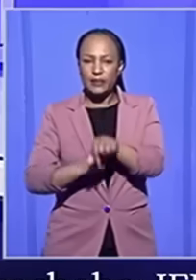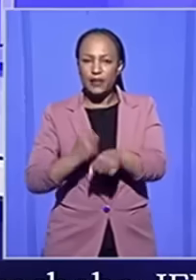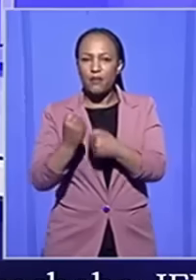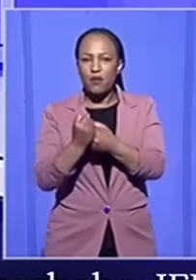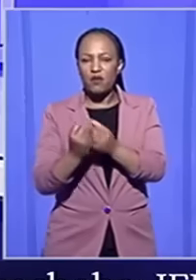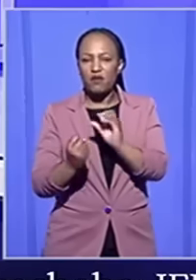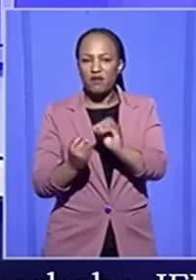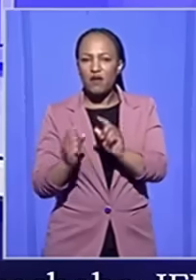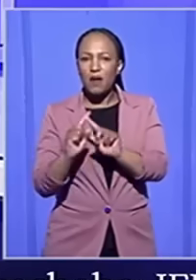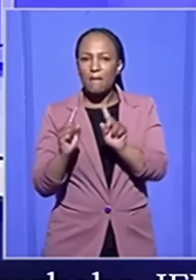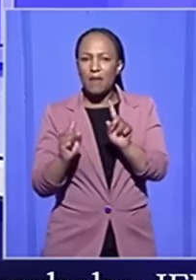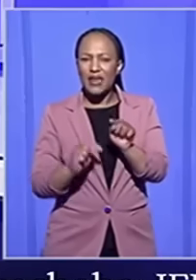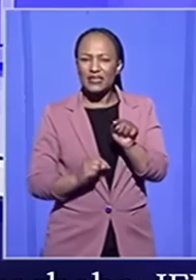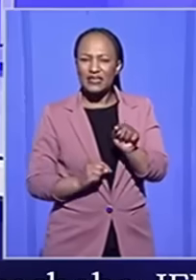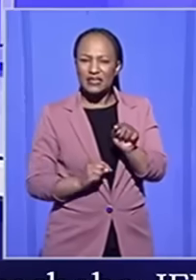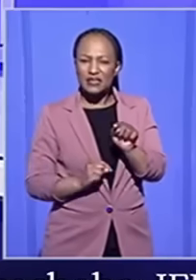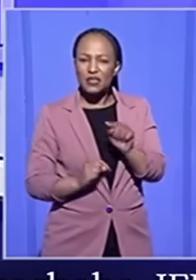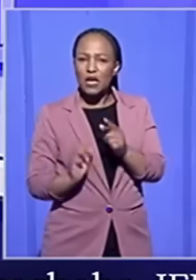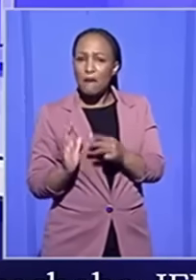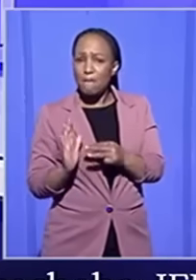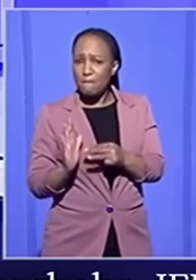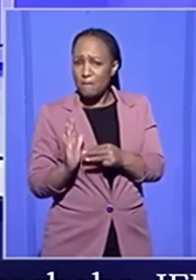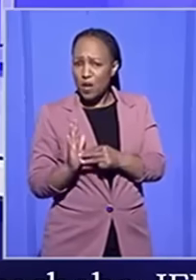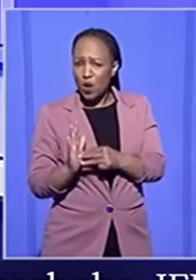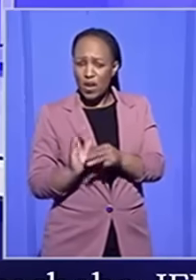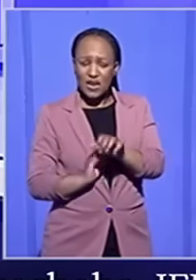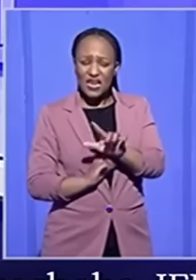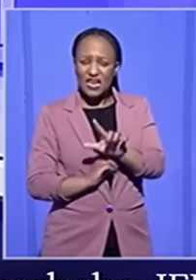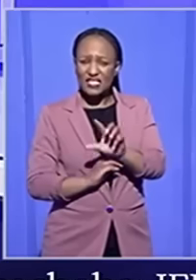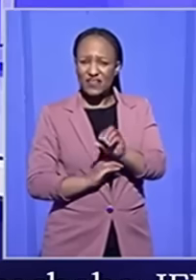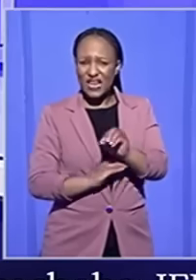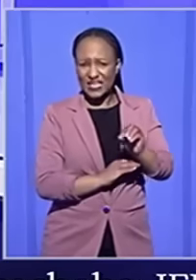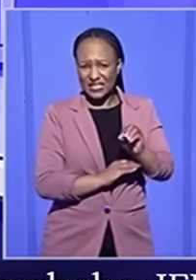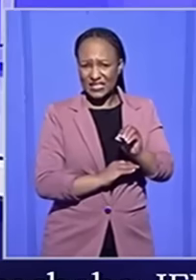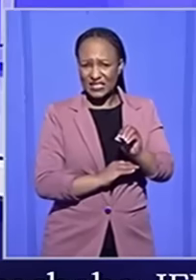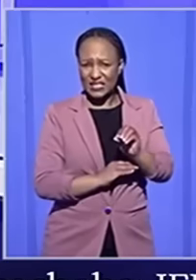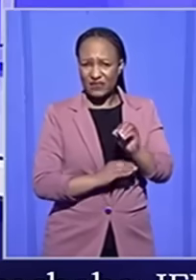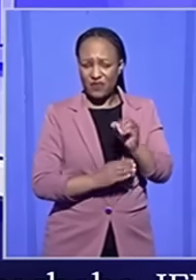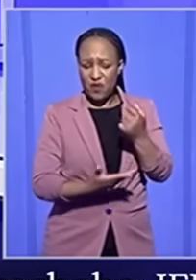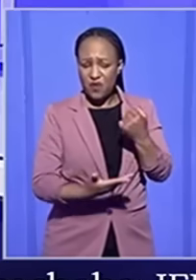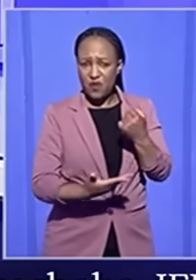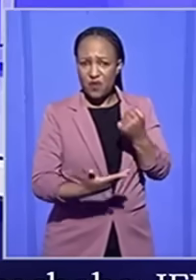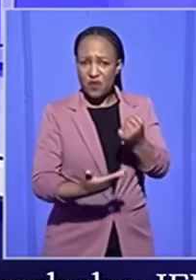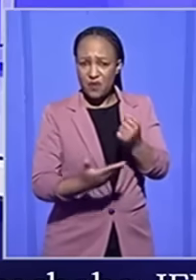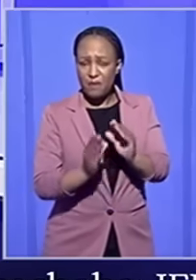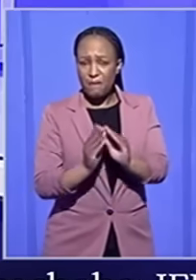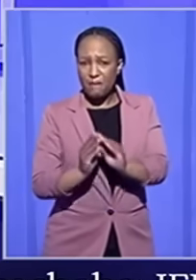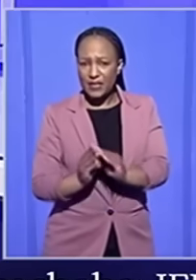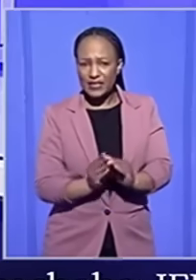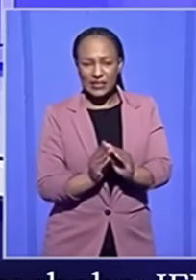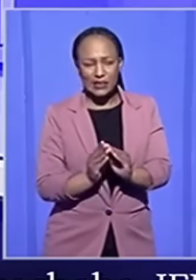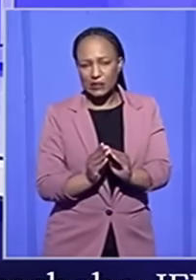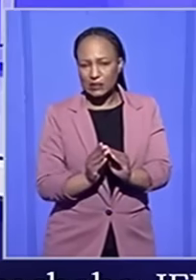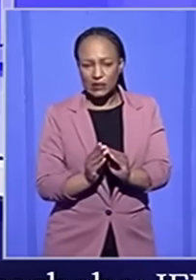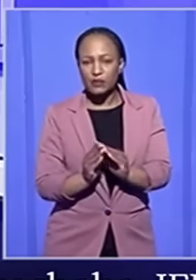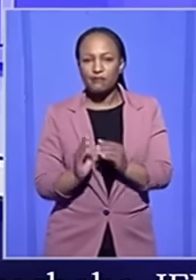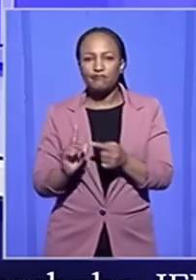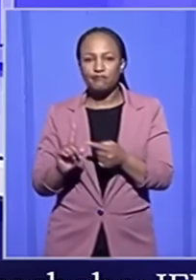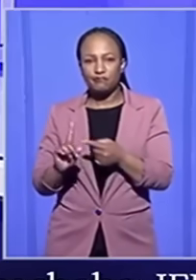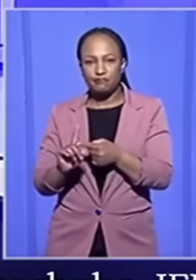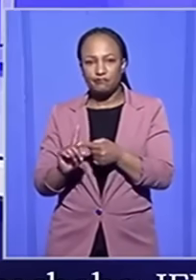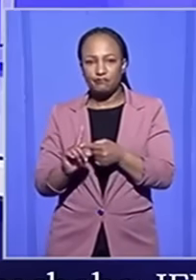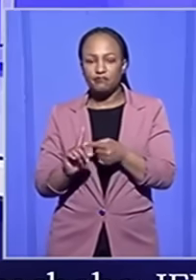madi a lekanyeditsweng a diranta di le dimilione di le 700 go tsamaisa dipuisano tseno. Hlabisa o ne a buisana le